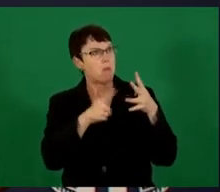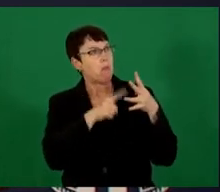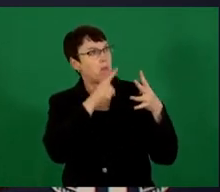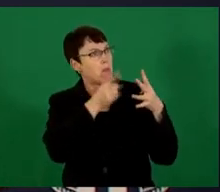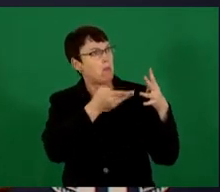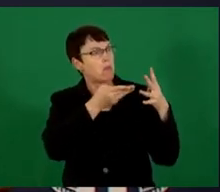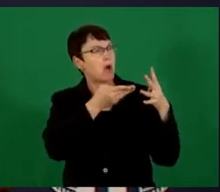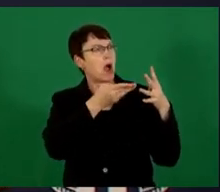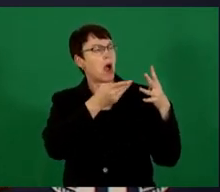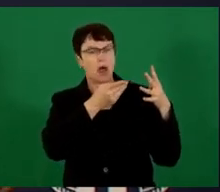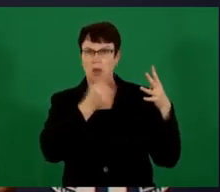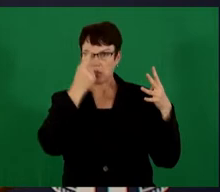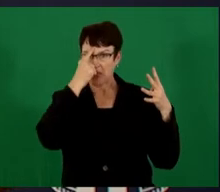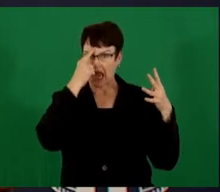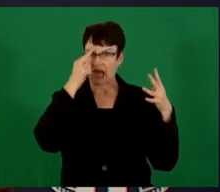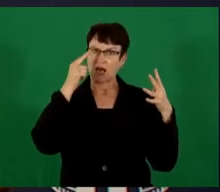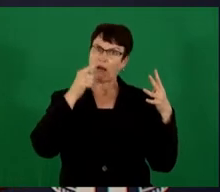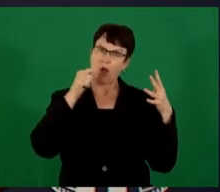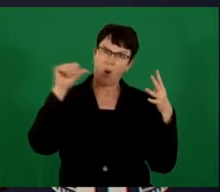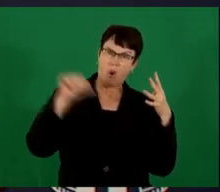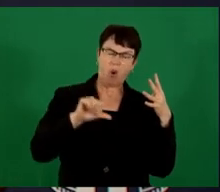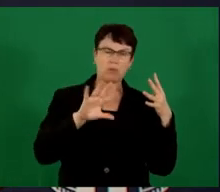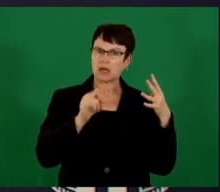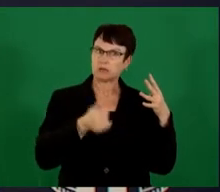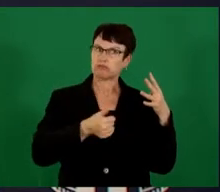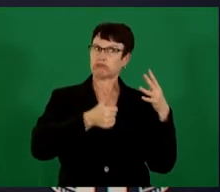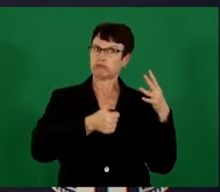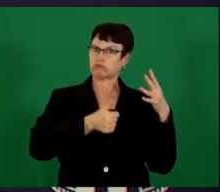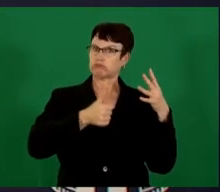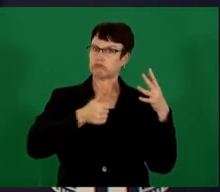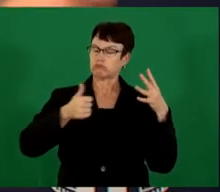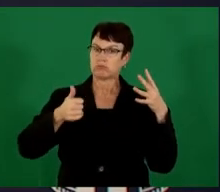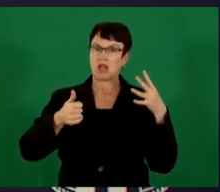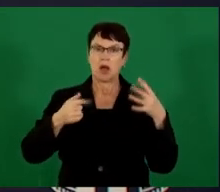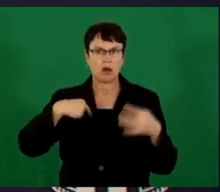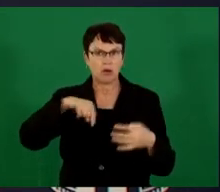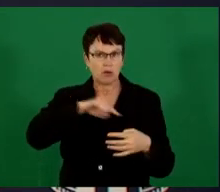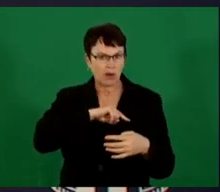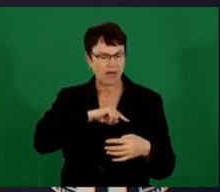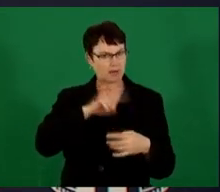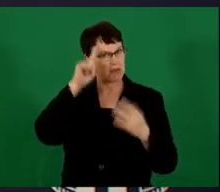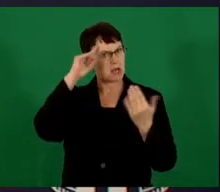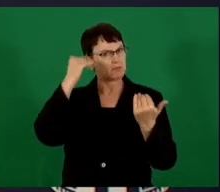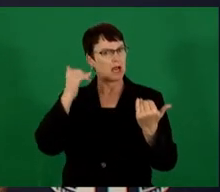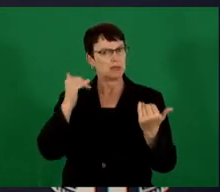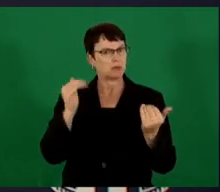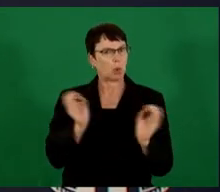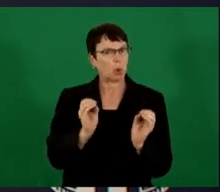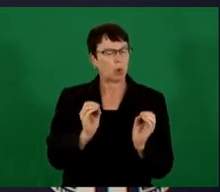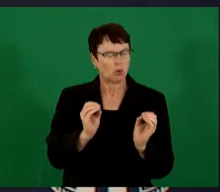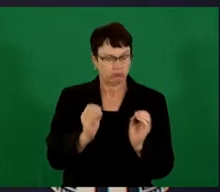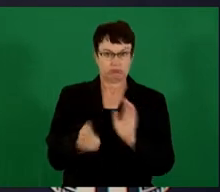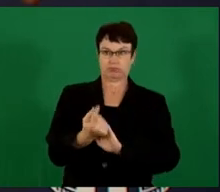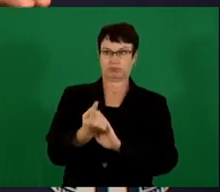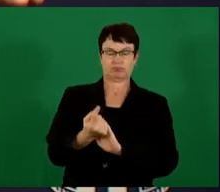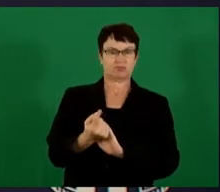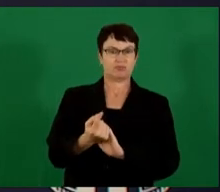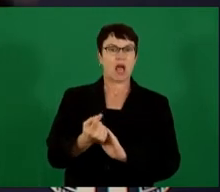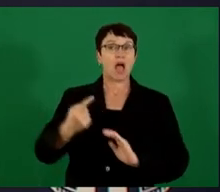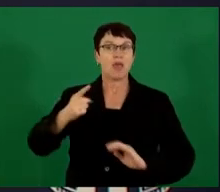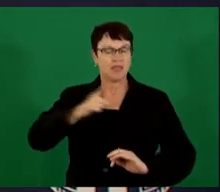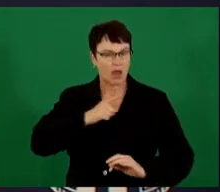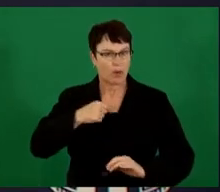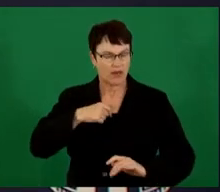lower than what it came out to be. And because that growth came out higher than what we had all expected to be, we